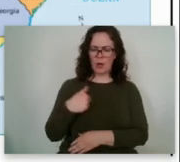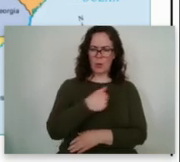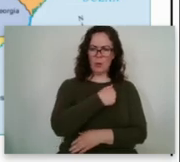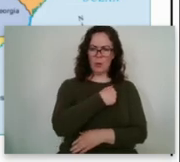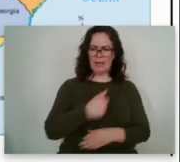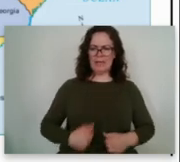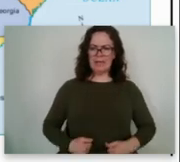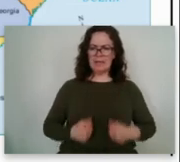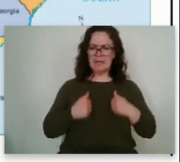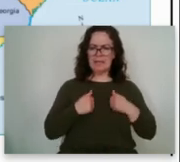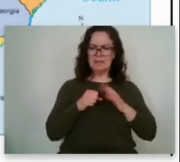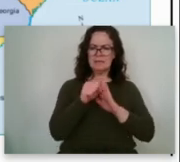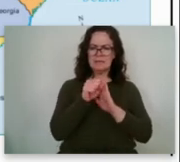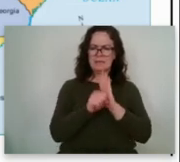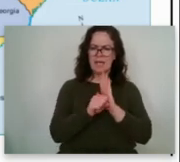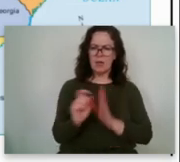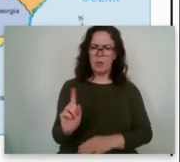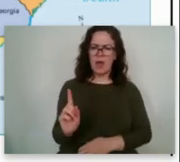our state?